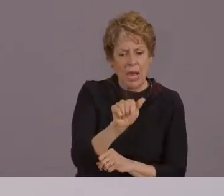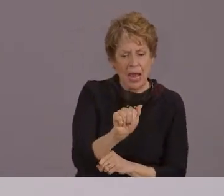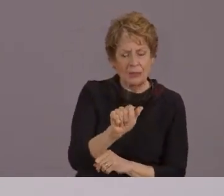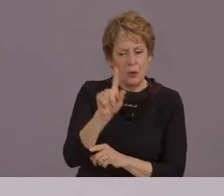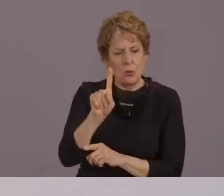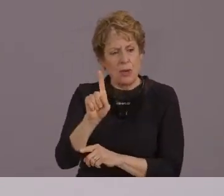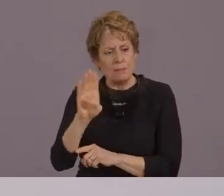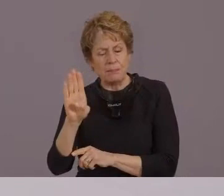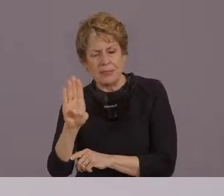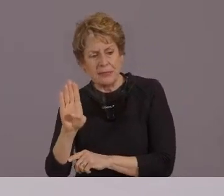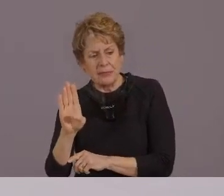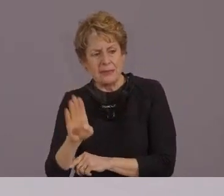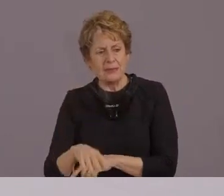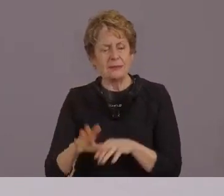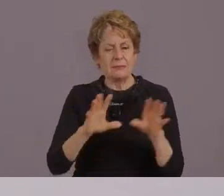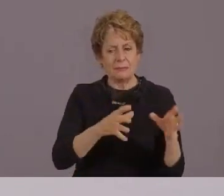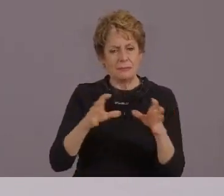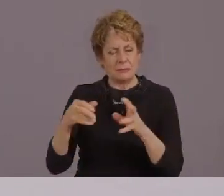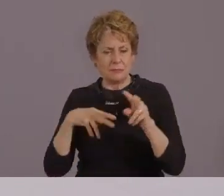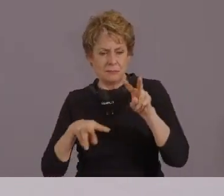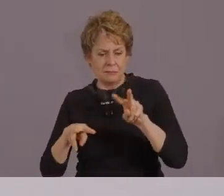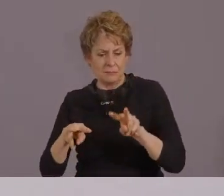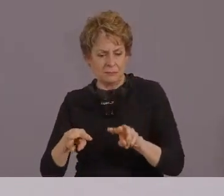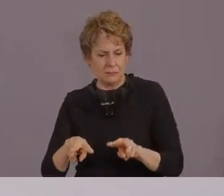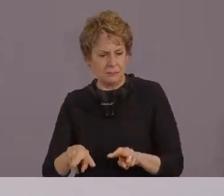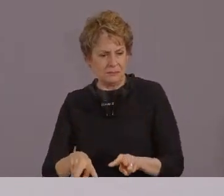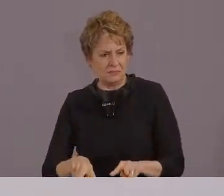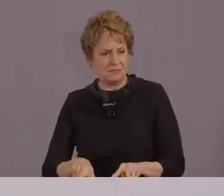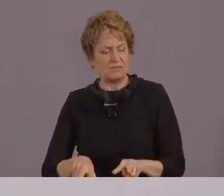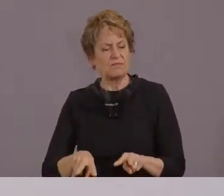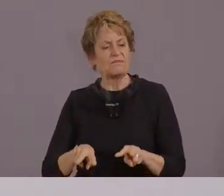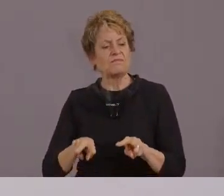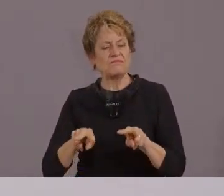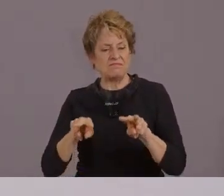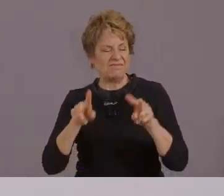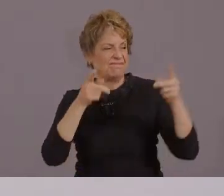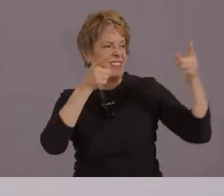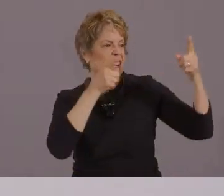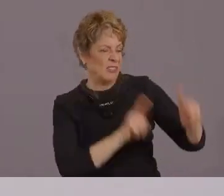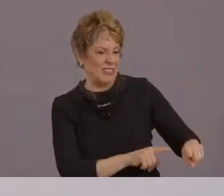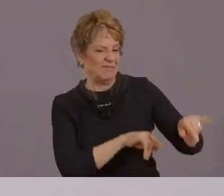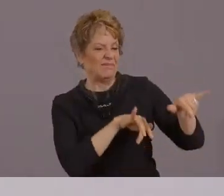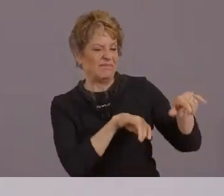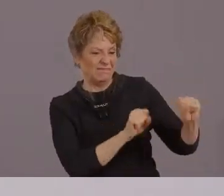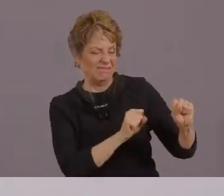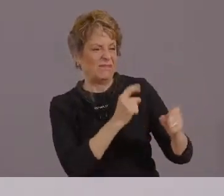decision. You know, we were looking at cases and the hospitalization rates.